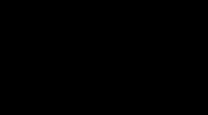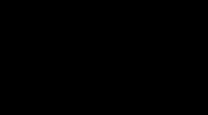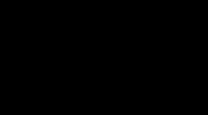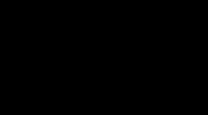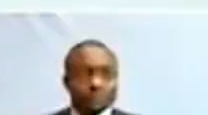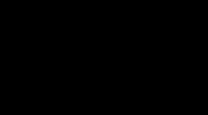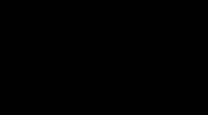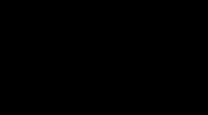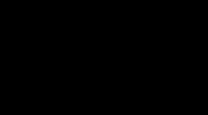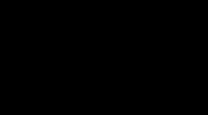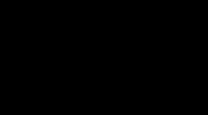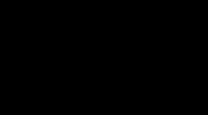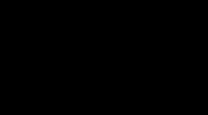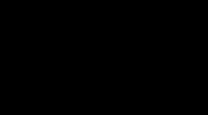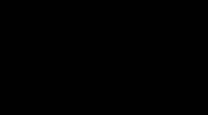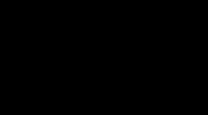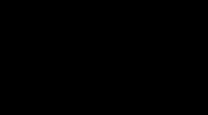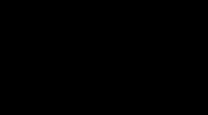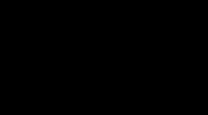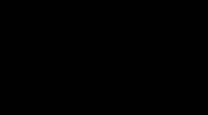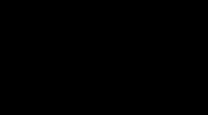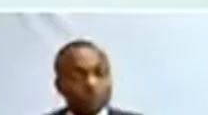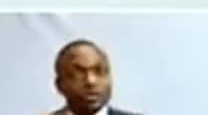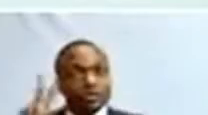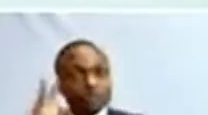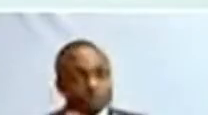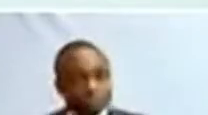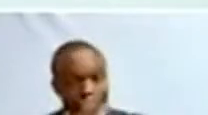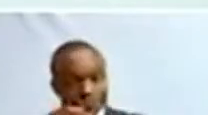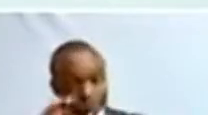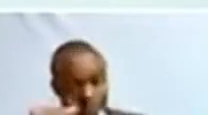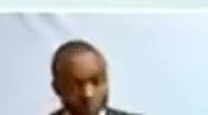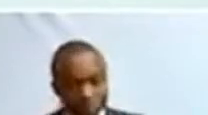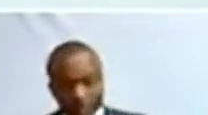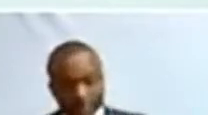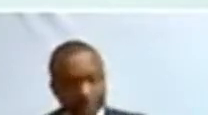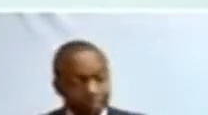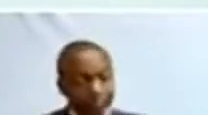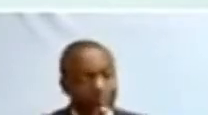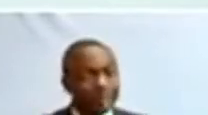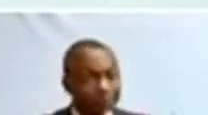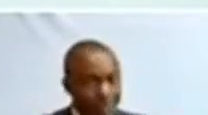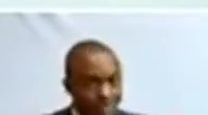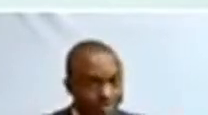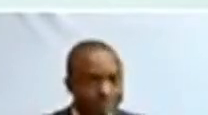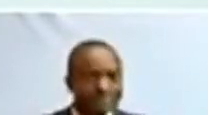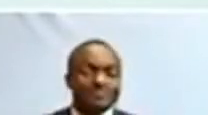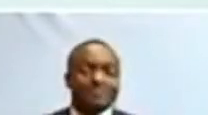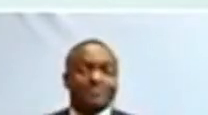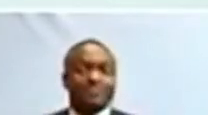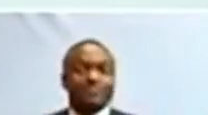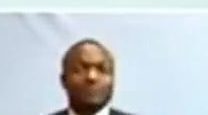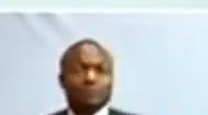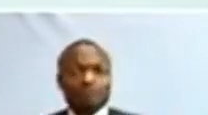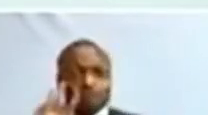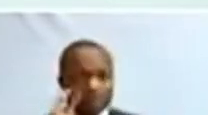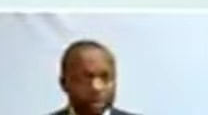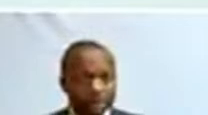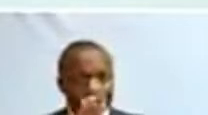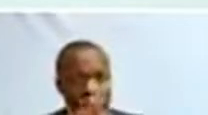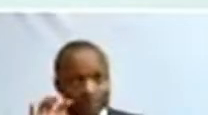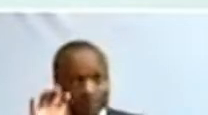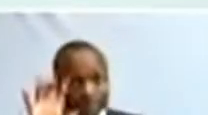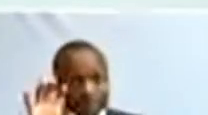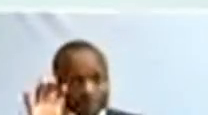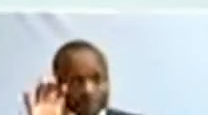you are remaining with 2,500. Now let's go to the next voucher. It's for